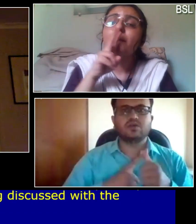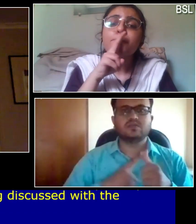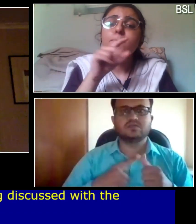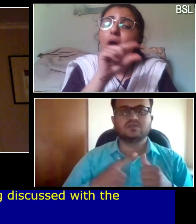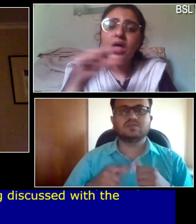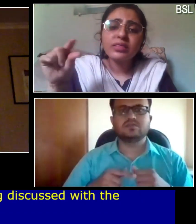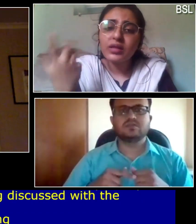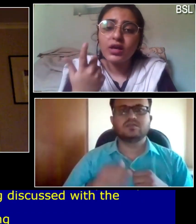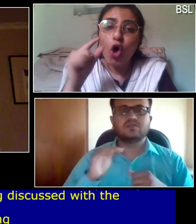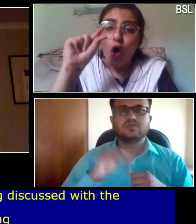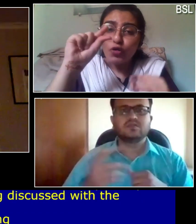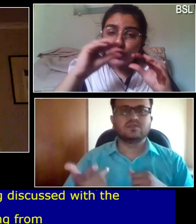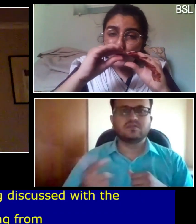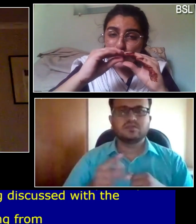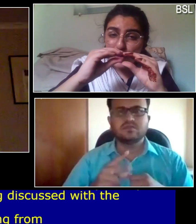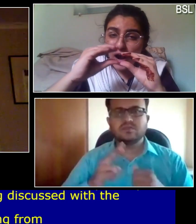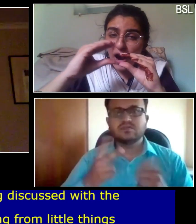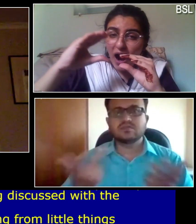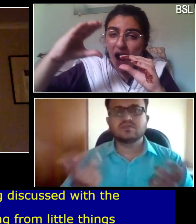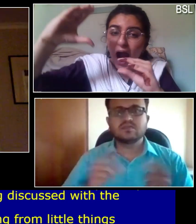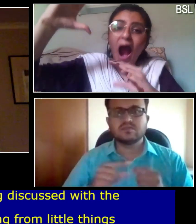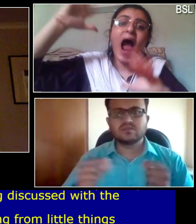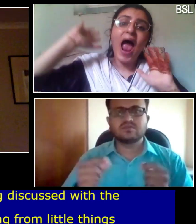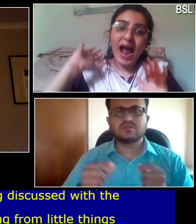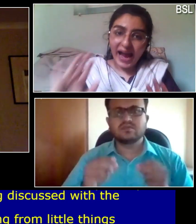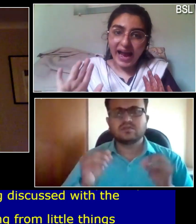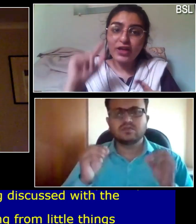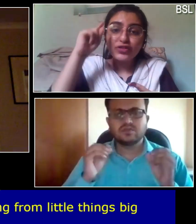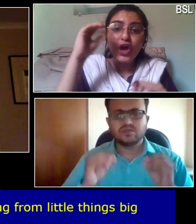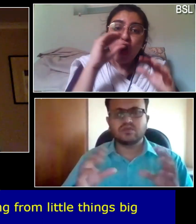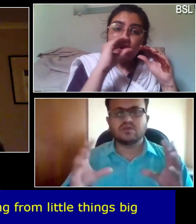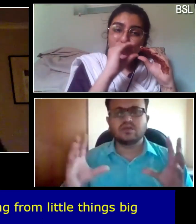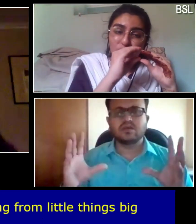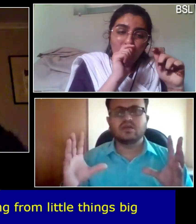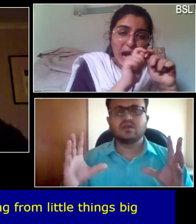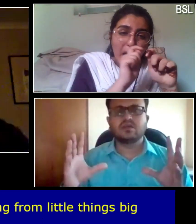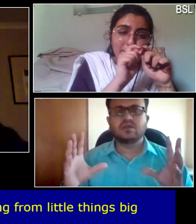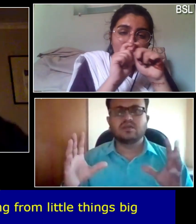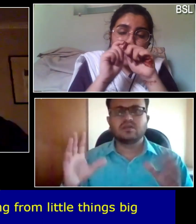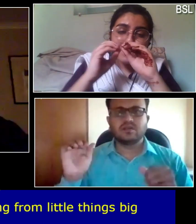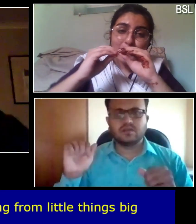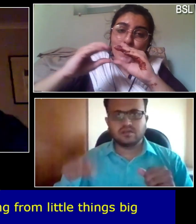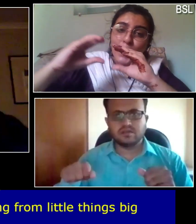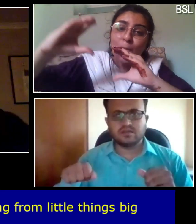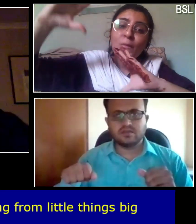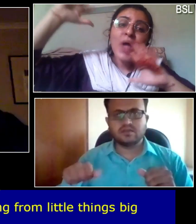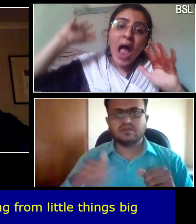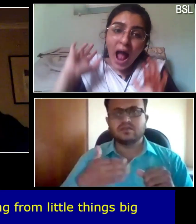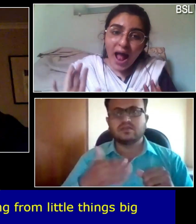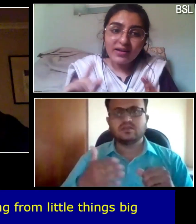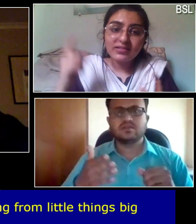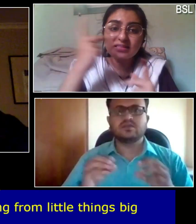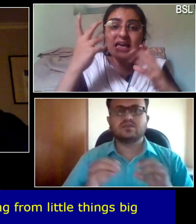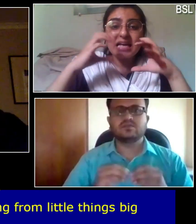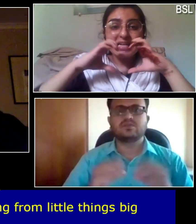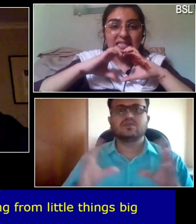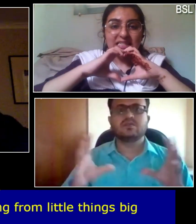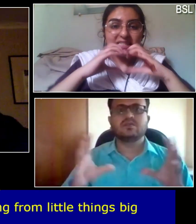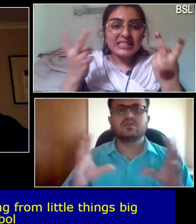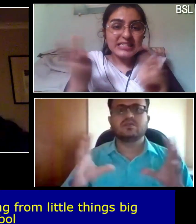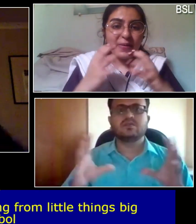little things, big things grow. And it's usually a symbol like this